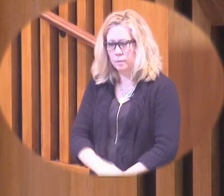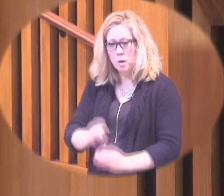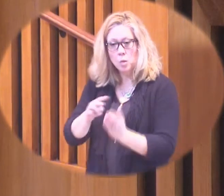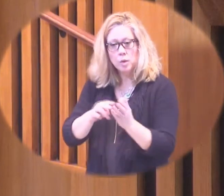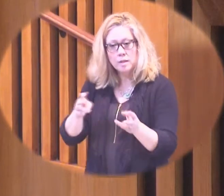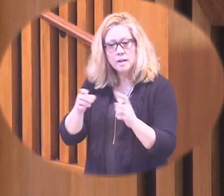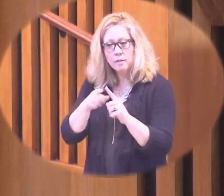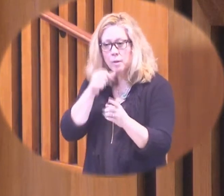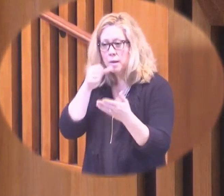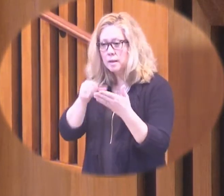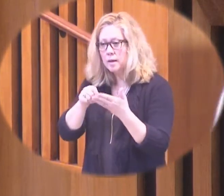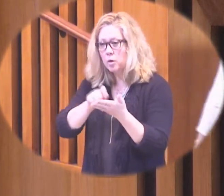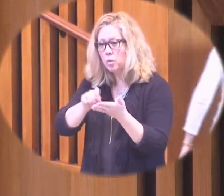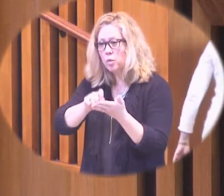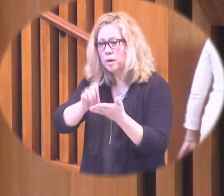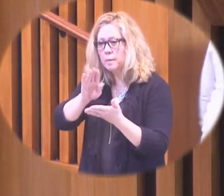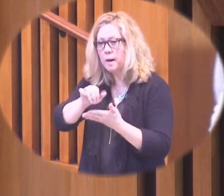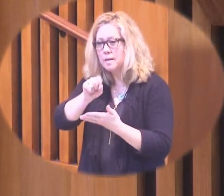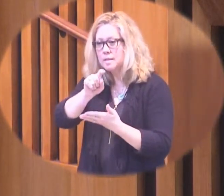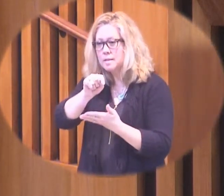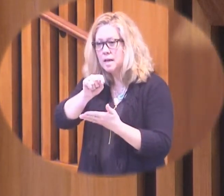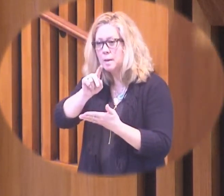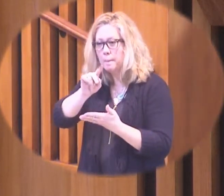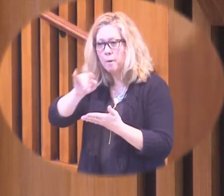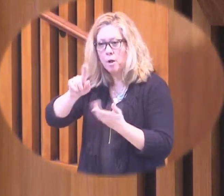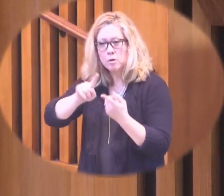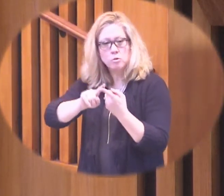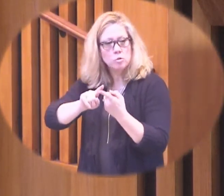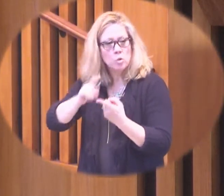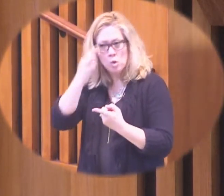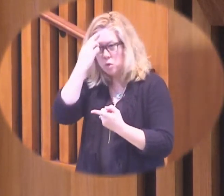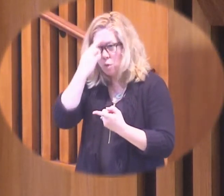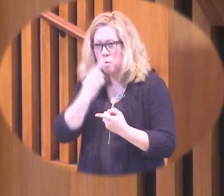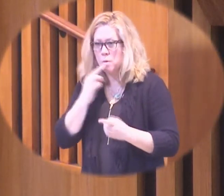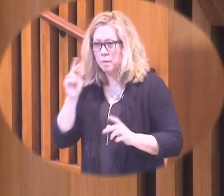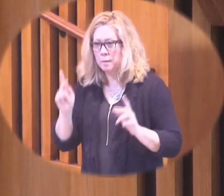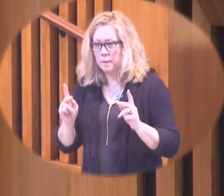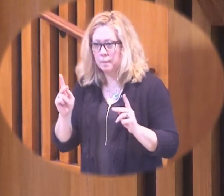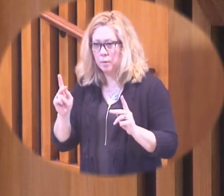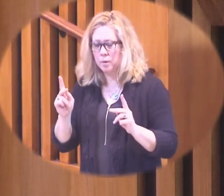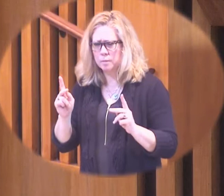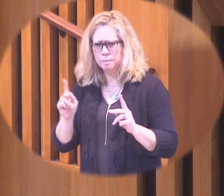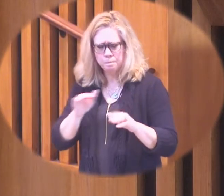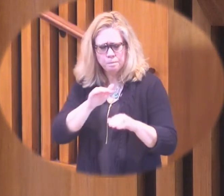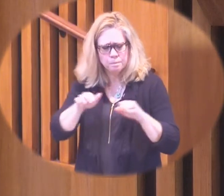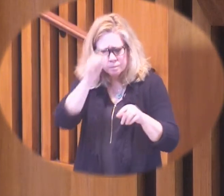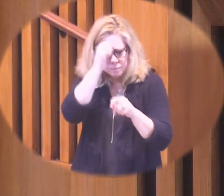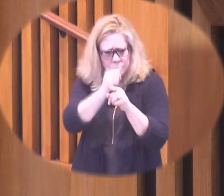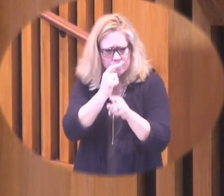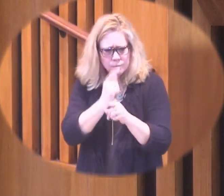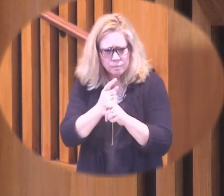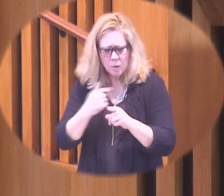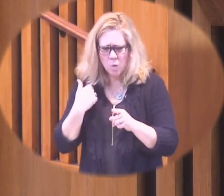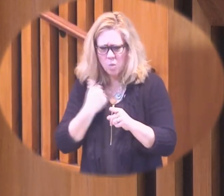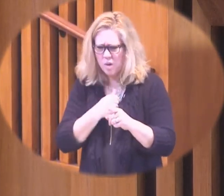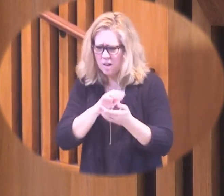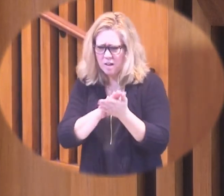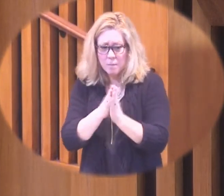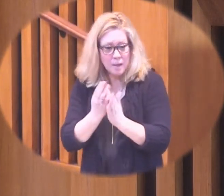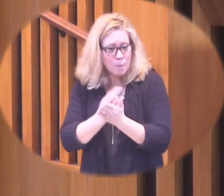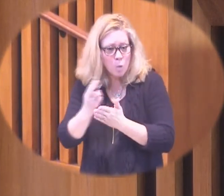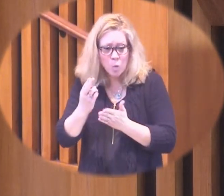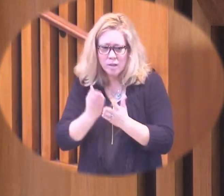A reading from the letter of St. Paul to the Romans. Brothers and sisters, since we have been justified by